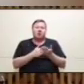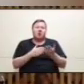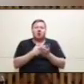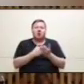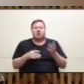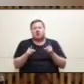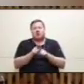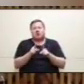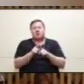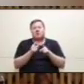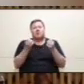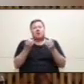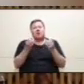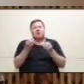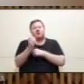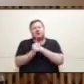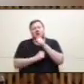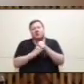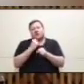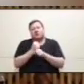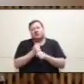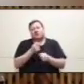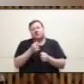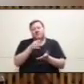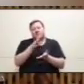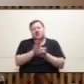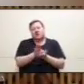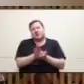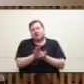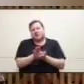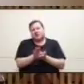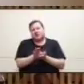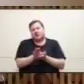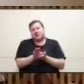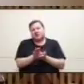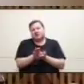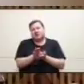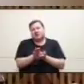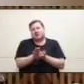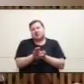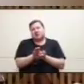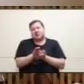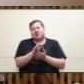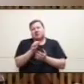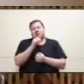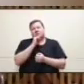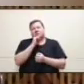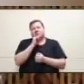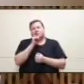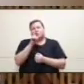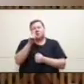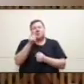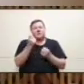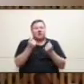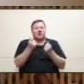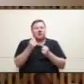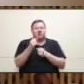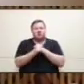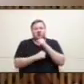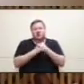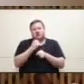a multi-year funding. It was not for one financial year.